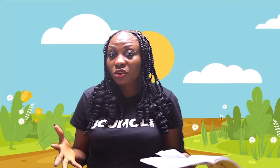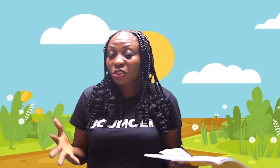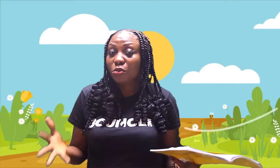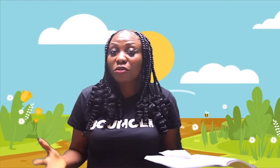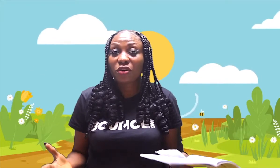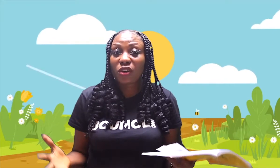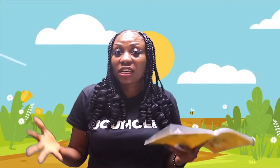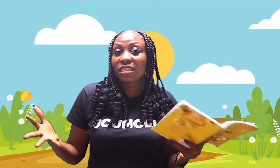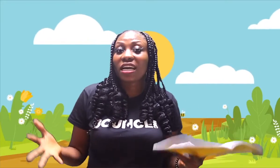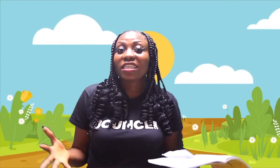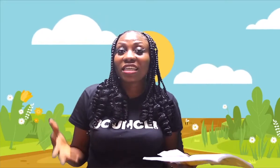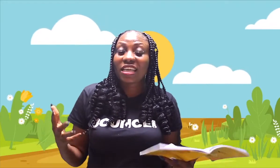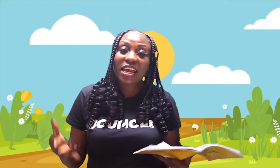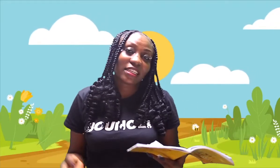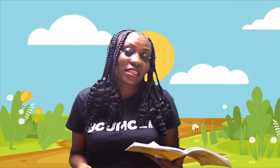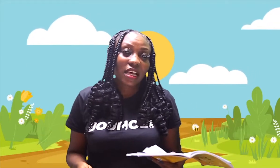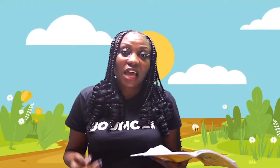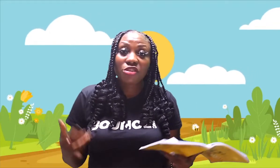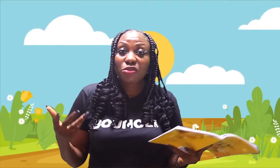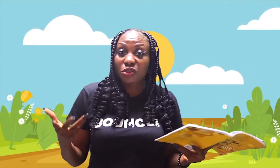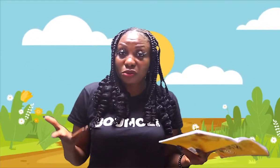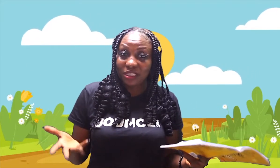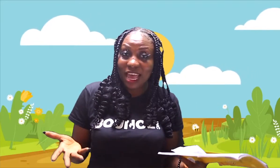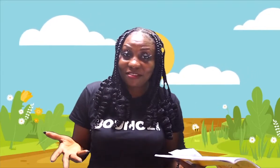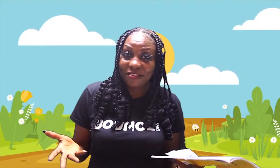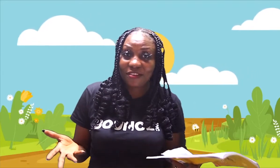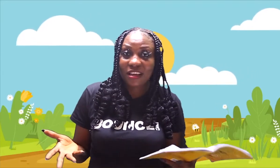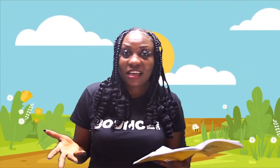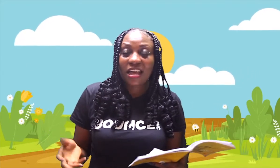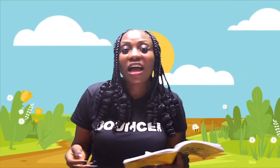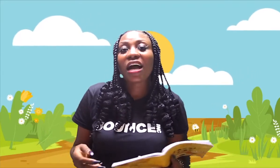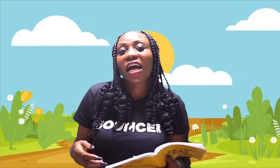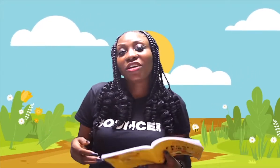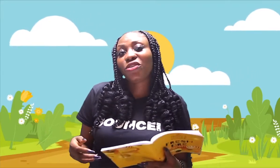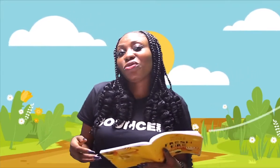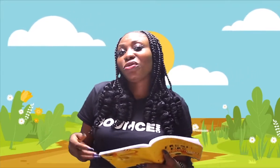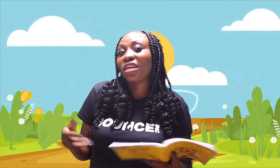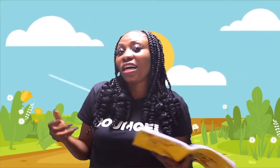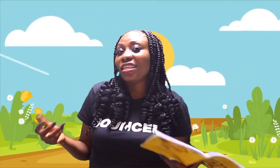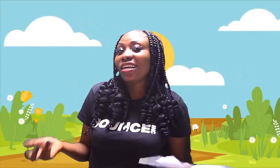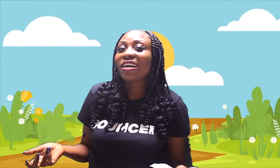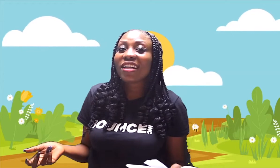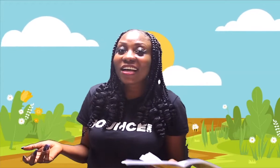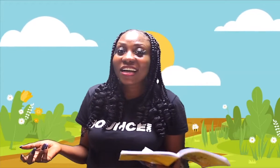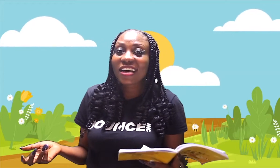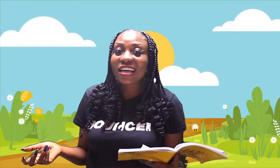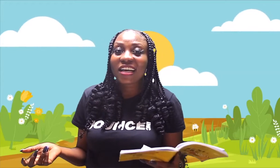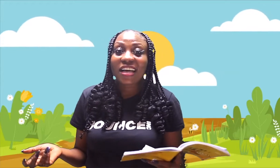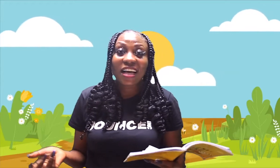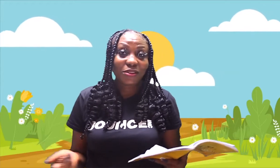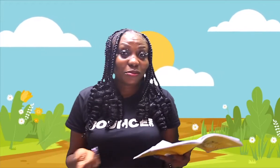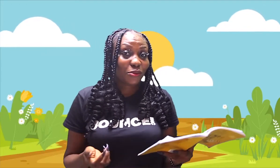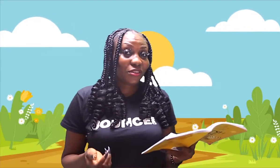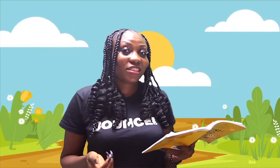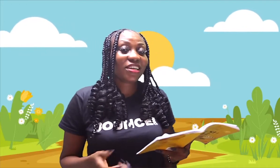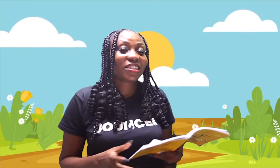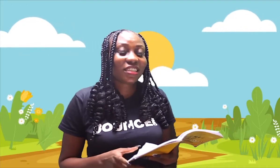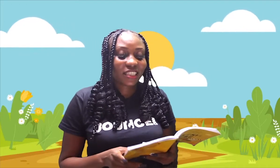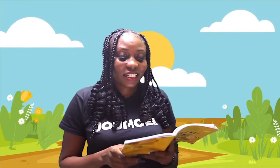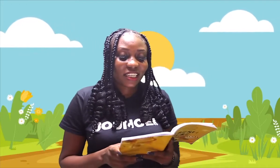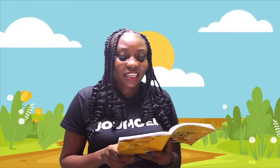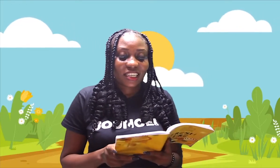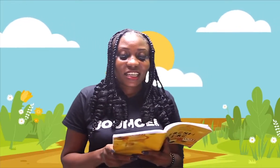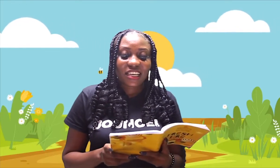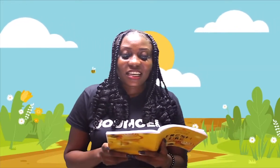I'm sure some of you are excited, yes. Are you Joseph? Are you Daniel? Are you